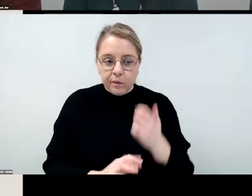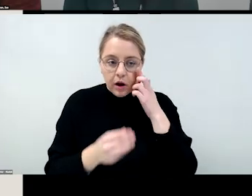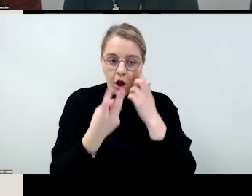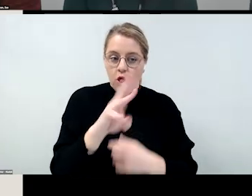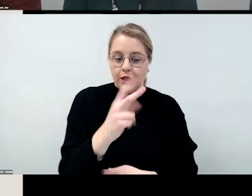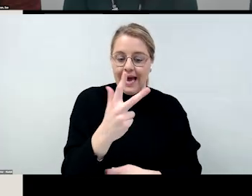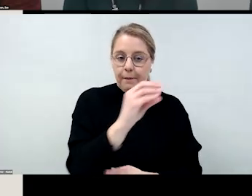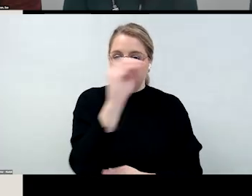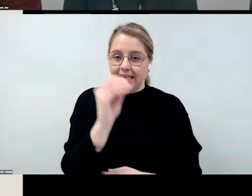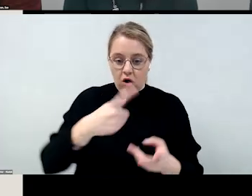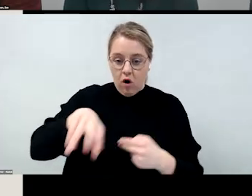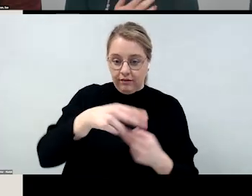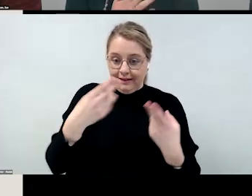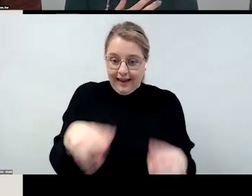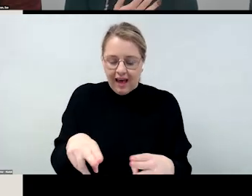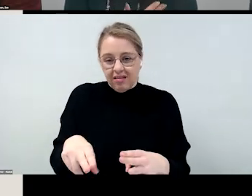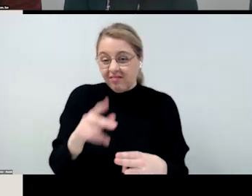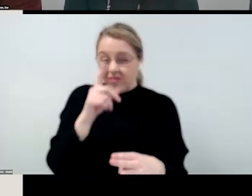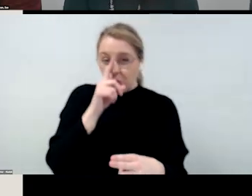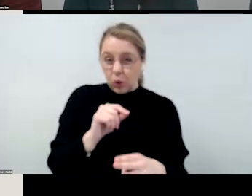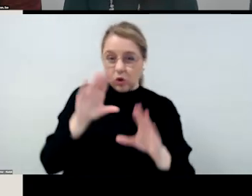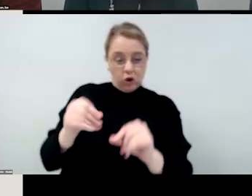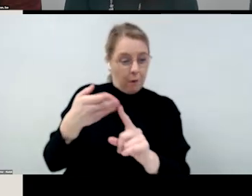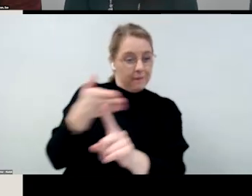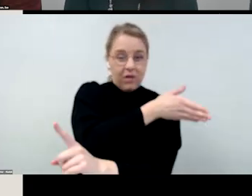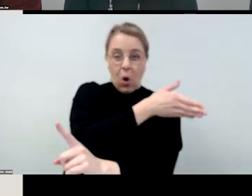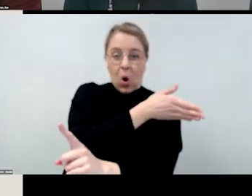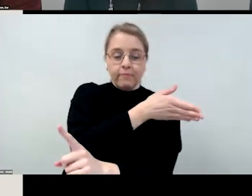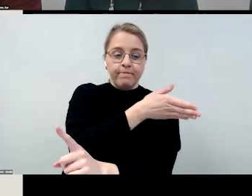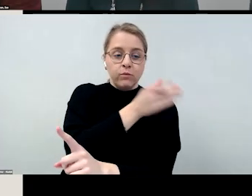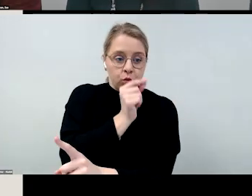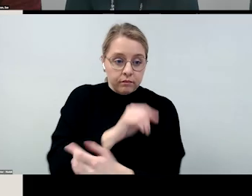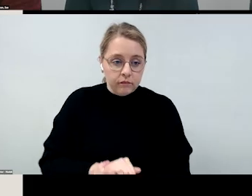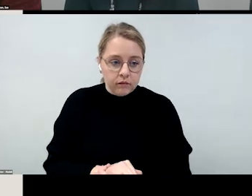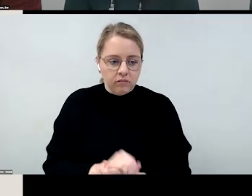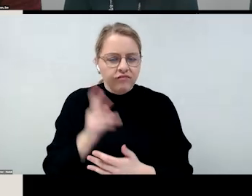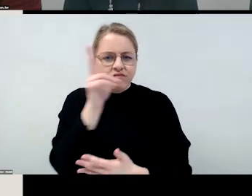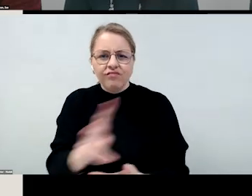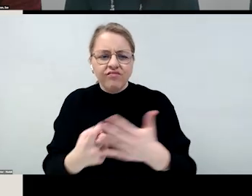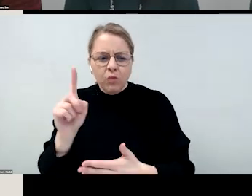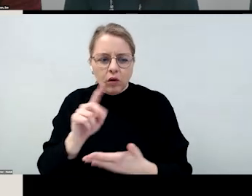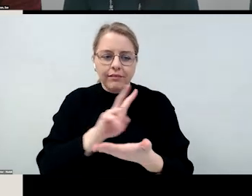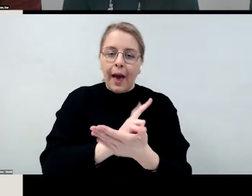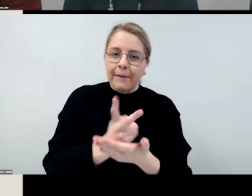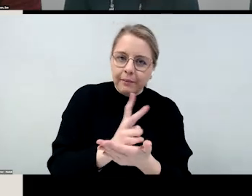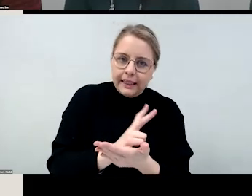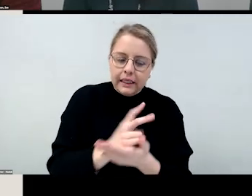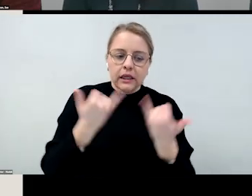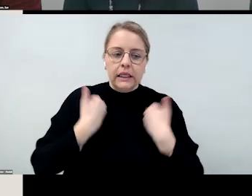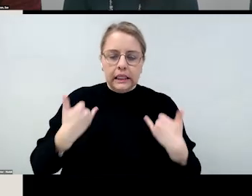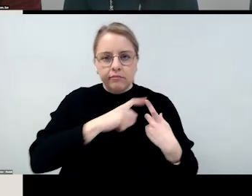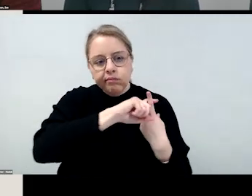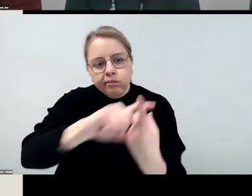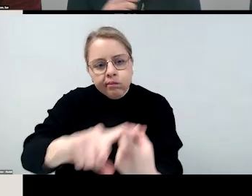deaths were potentially avoidable. Some of the key predictors of death for this population are epilepsy, chronic disease,